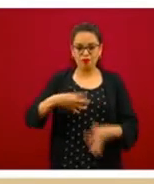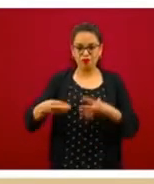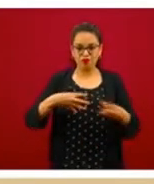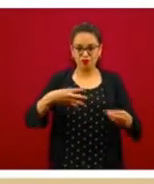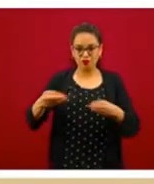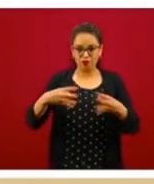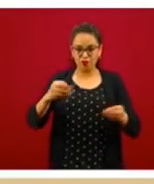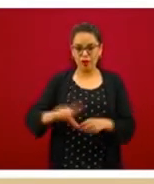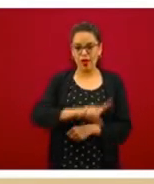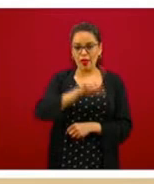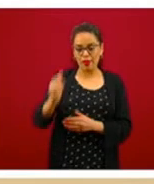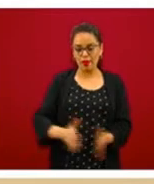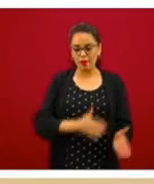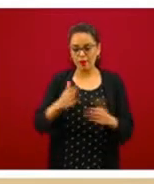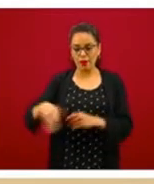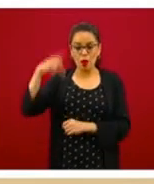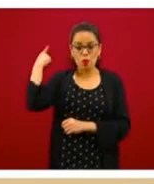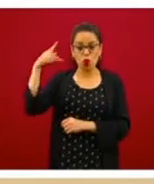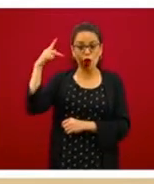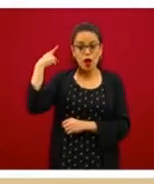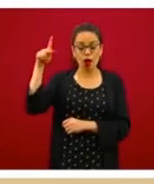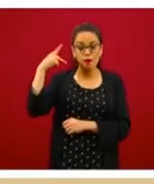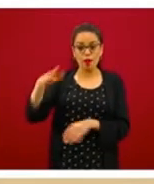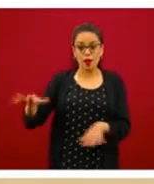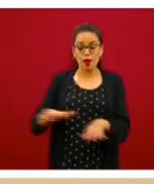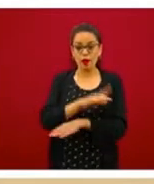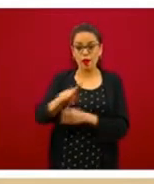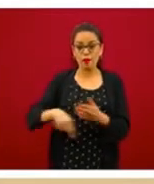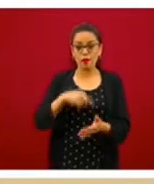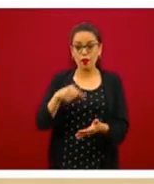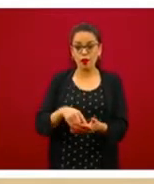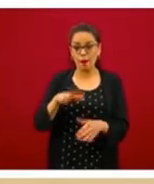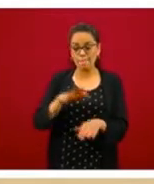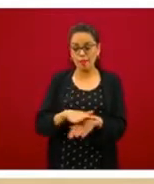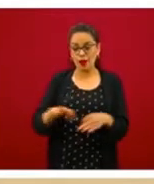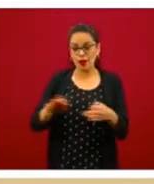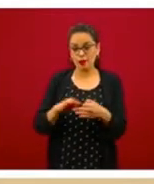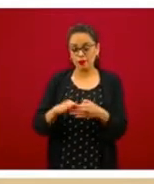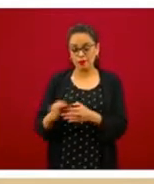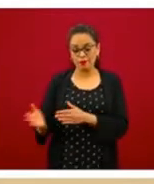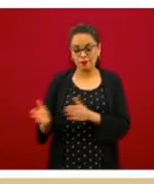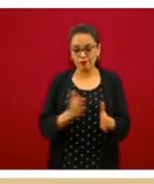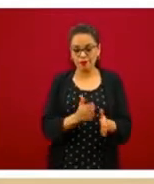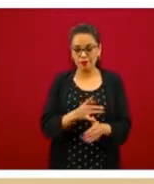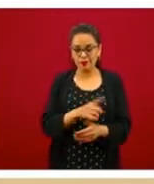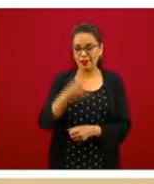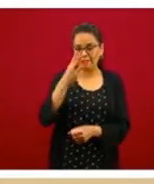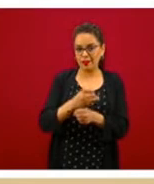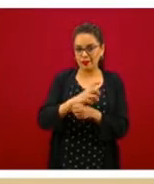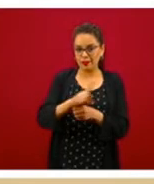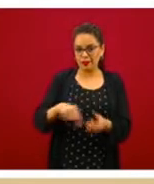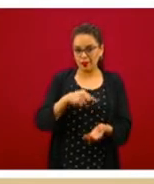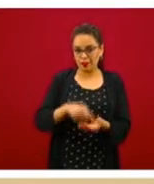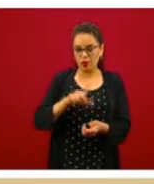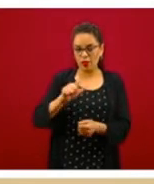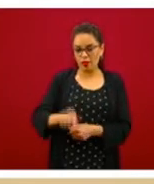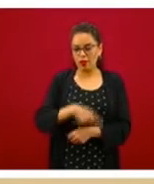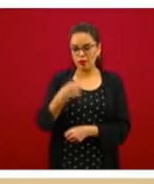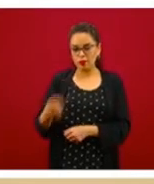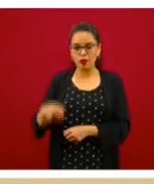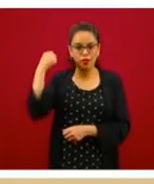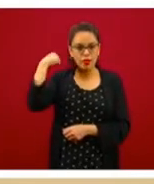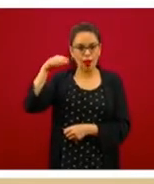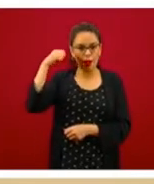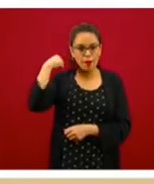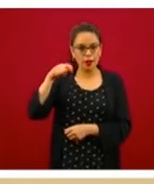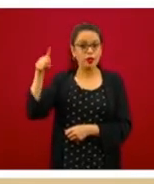since yesterday. Of course, figures change, but the categories don't change. That is why the colors for each state is